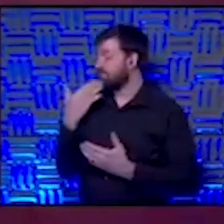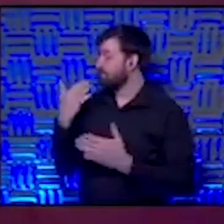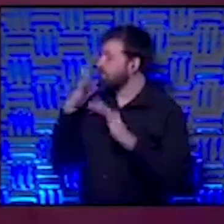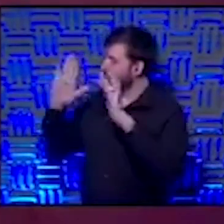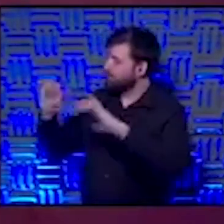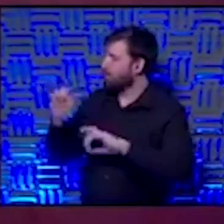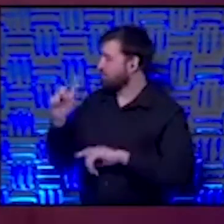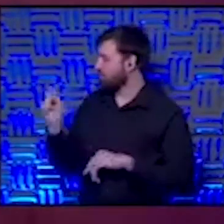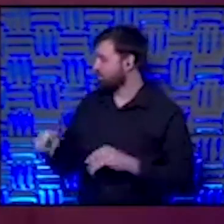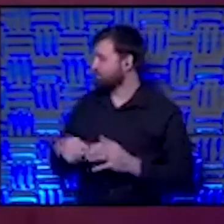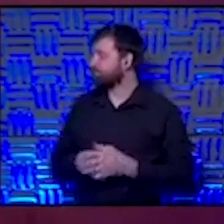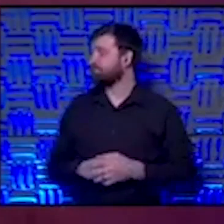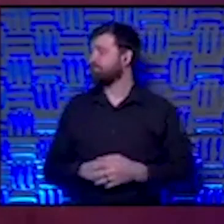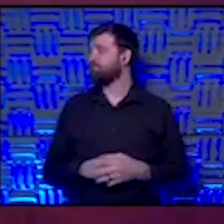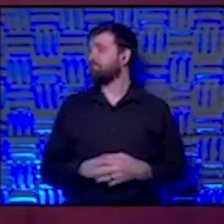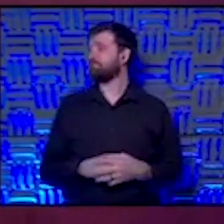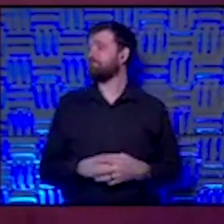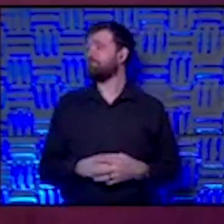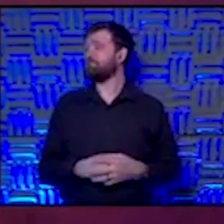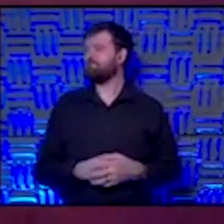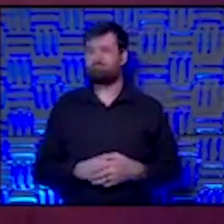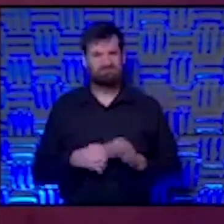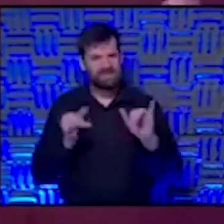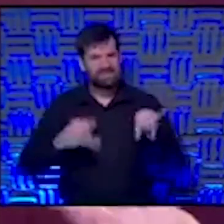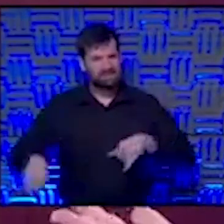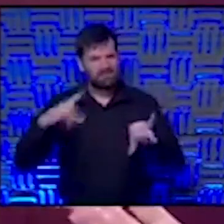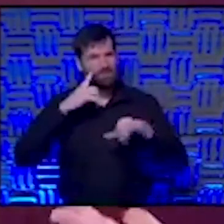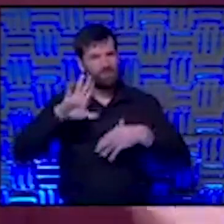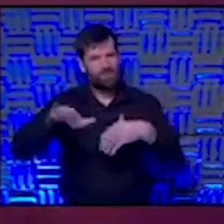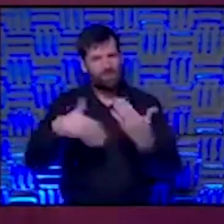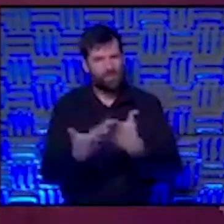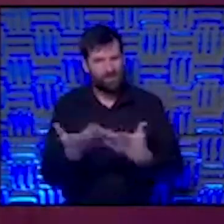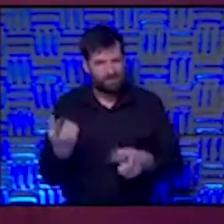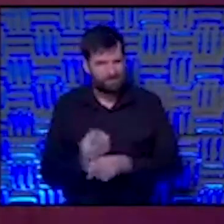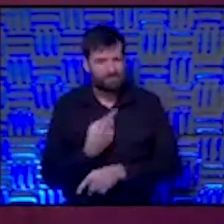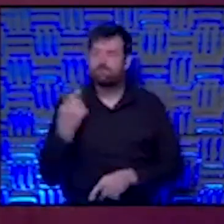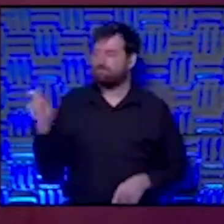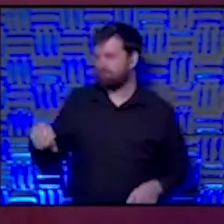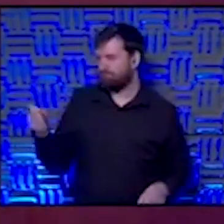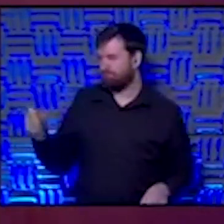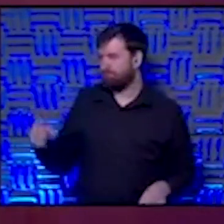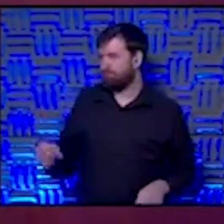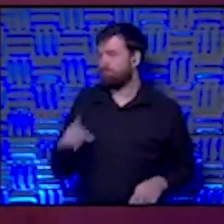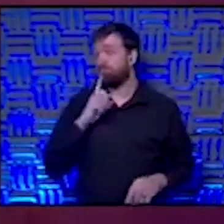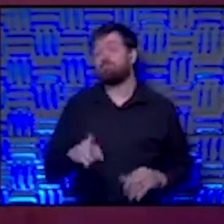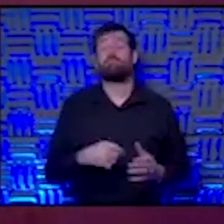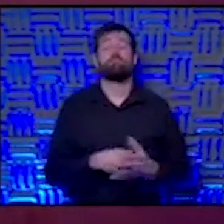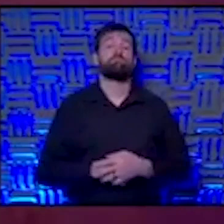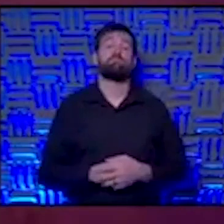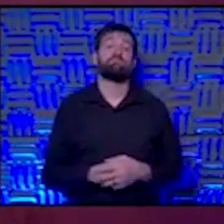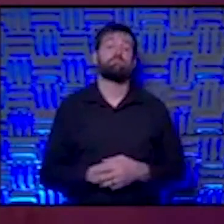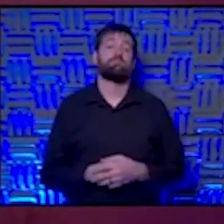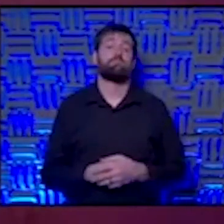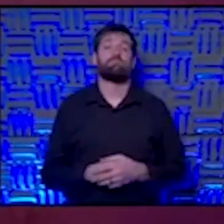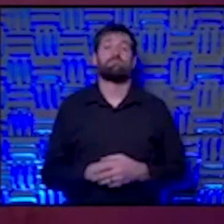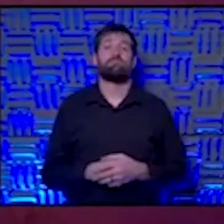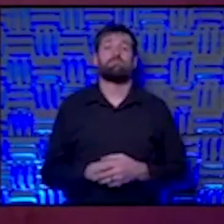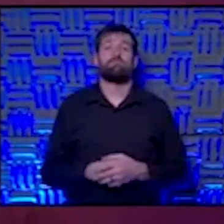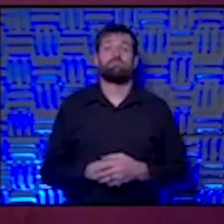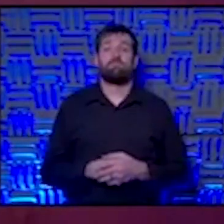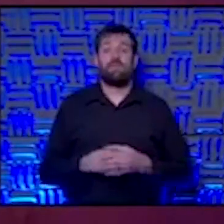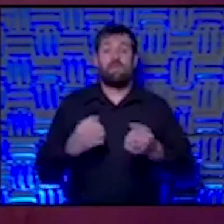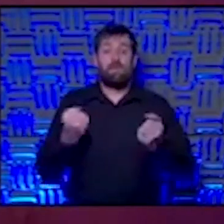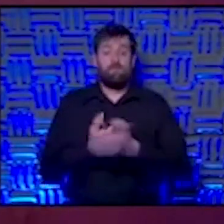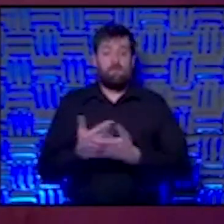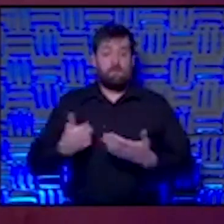That's a great question. So It's the same story for all of us, though. it is. It's the same story. So really, everything that